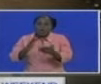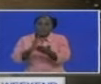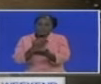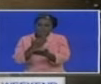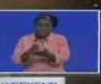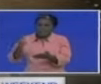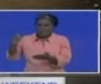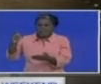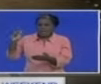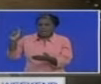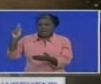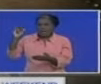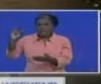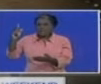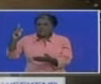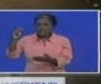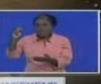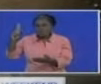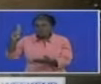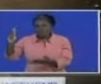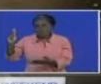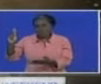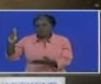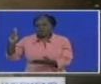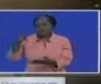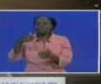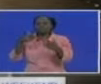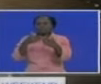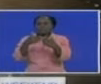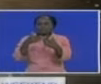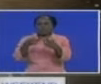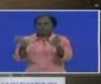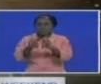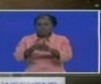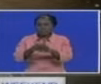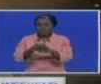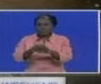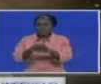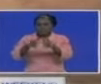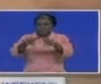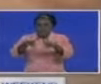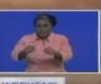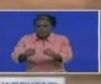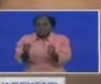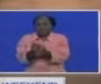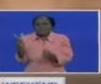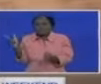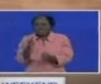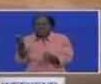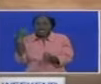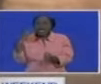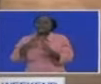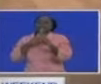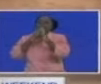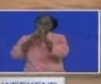Kainu, Takwel Gorge, Lorokon, and Kwamoru is closed and has been taken over by bandits. Earlier reports from